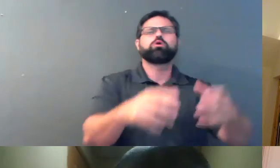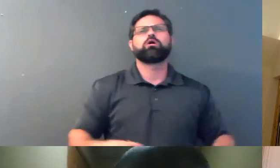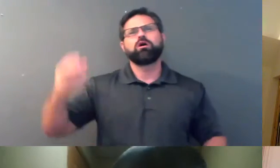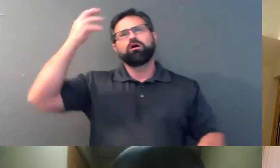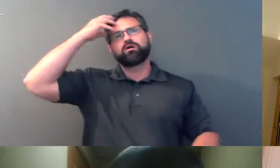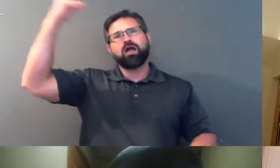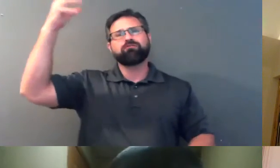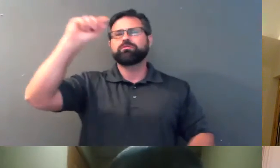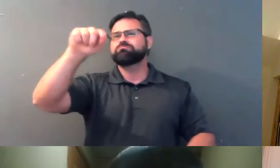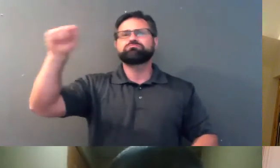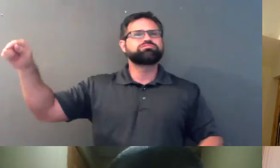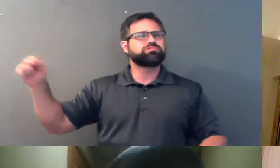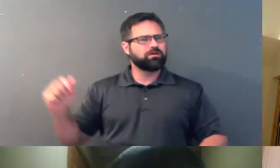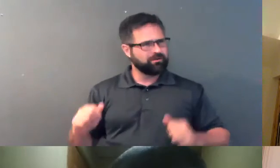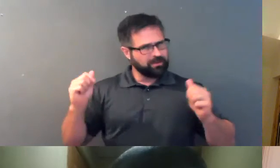of children,